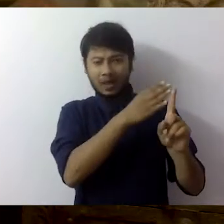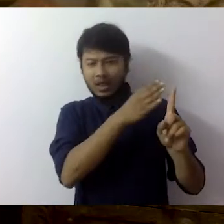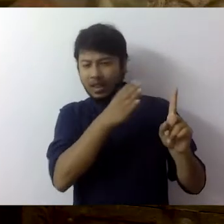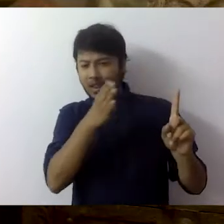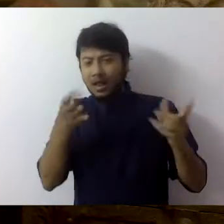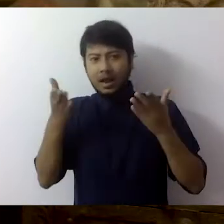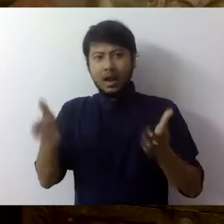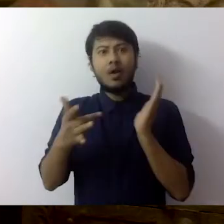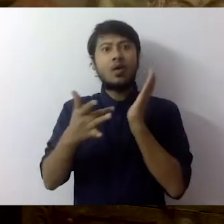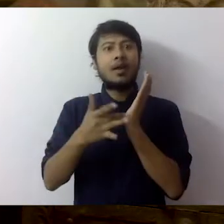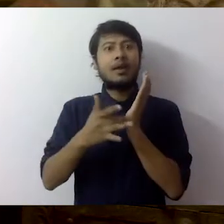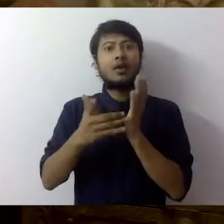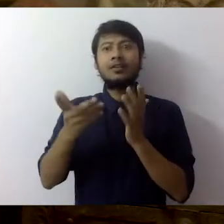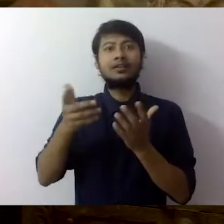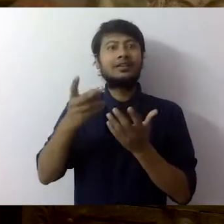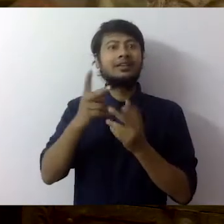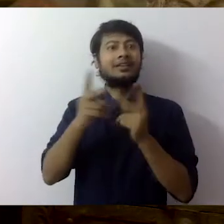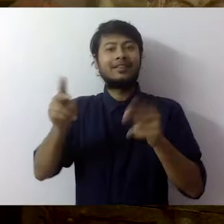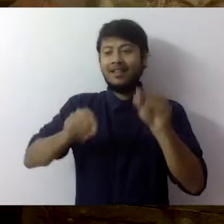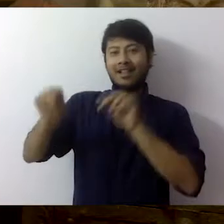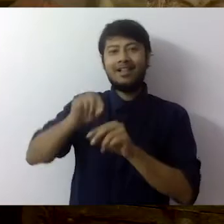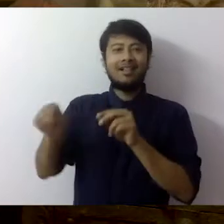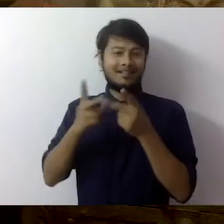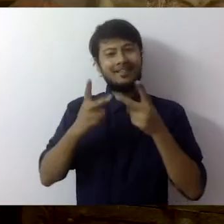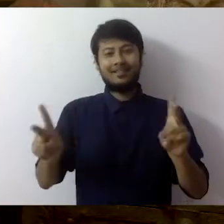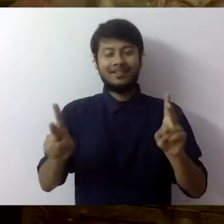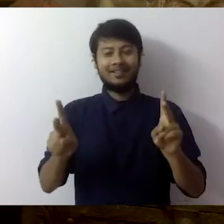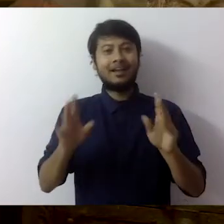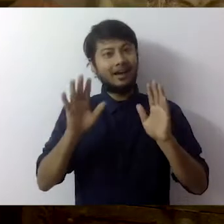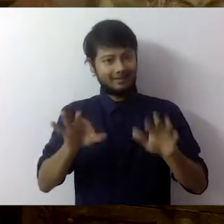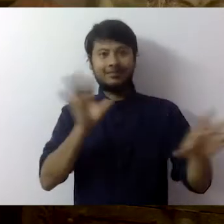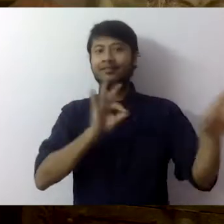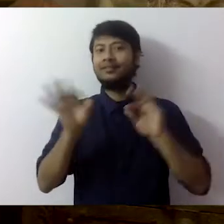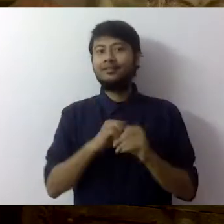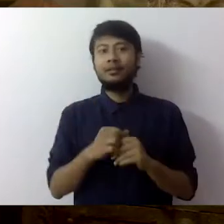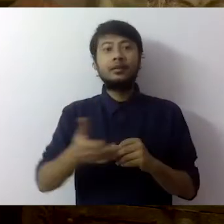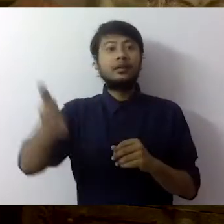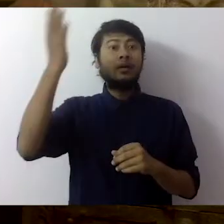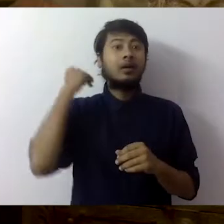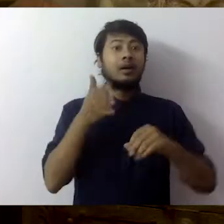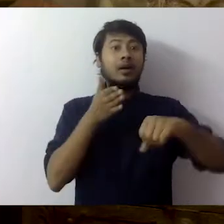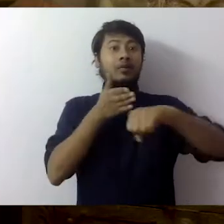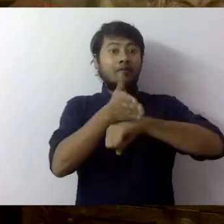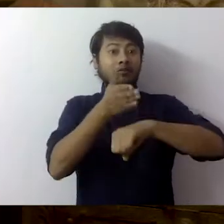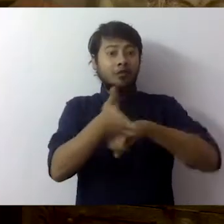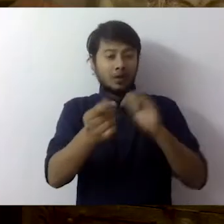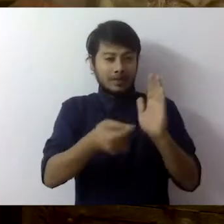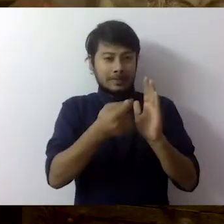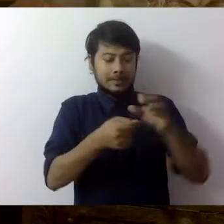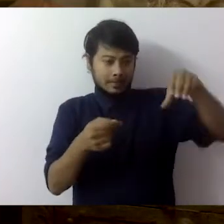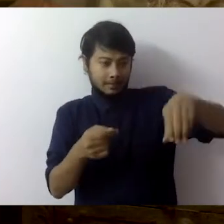20th century. Early woodcut block prints, the oleographs of Raja Ravi Varma